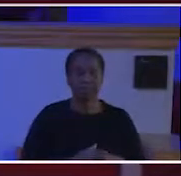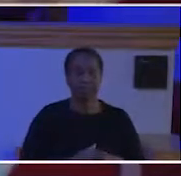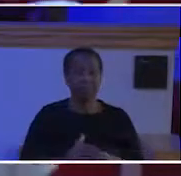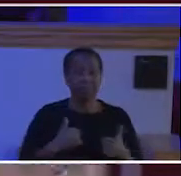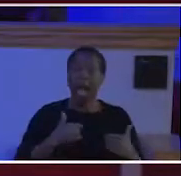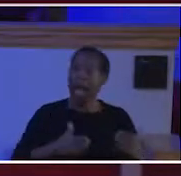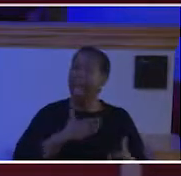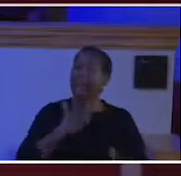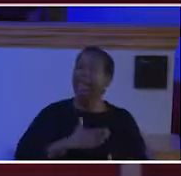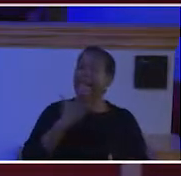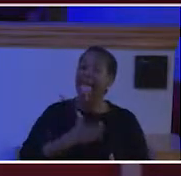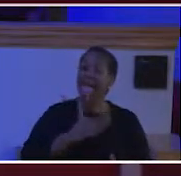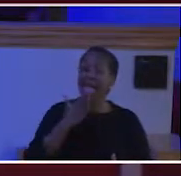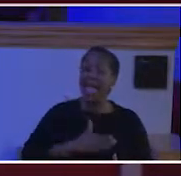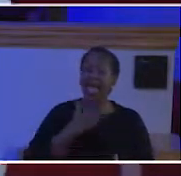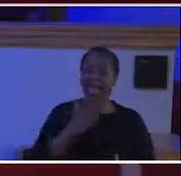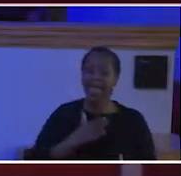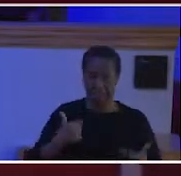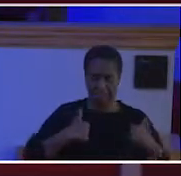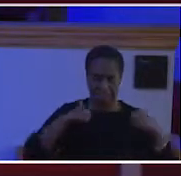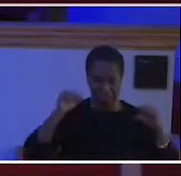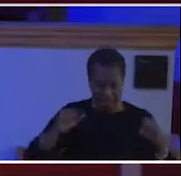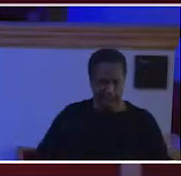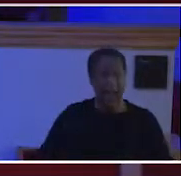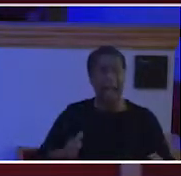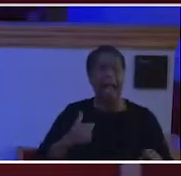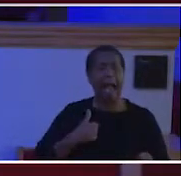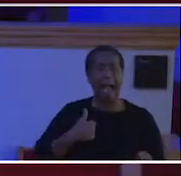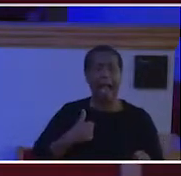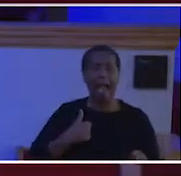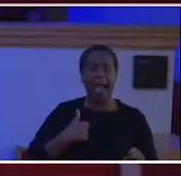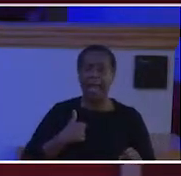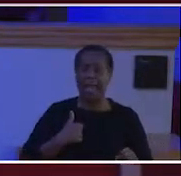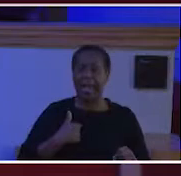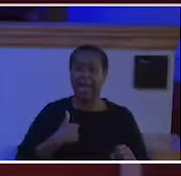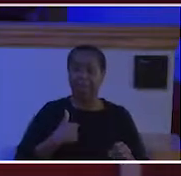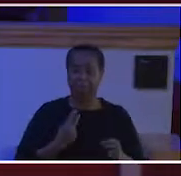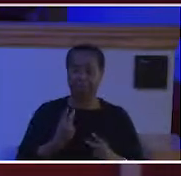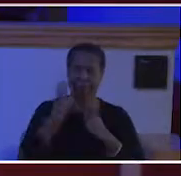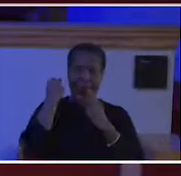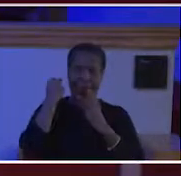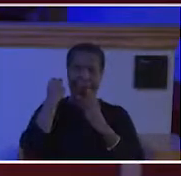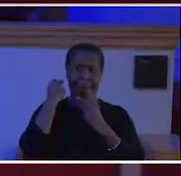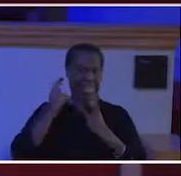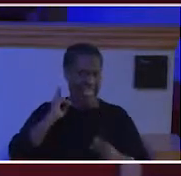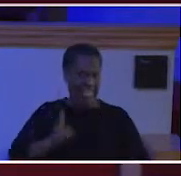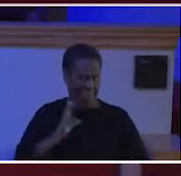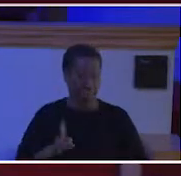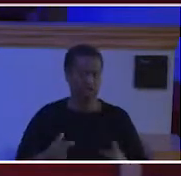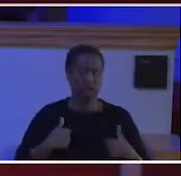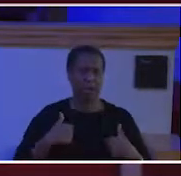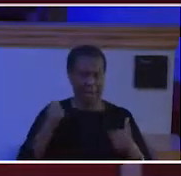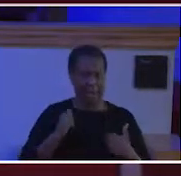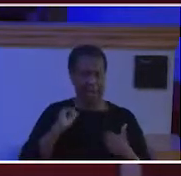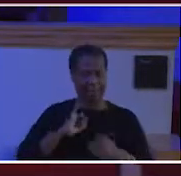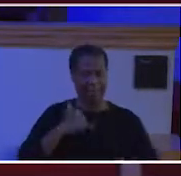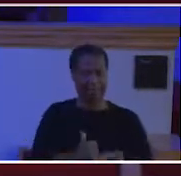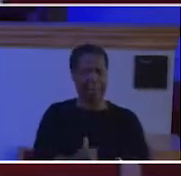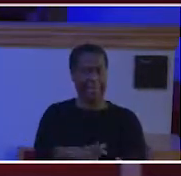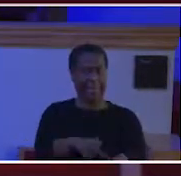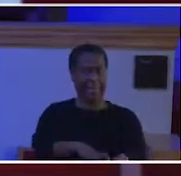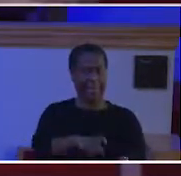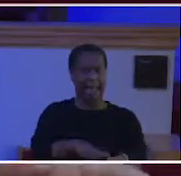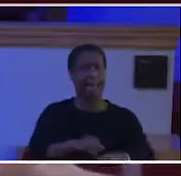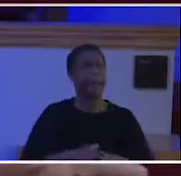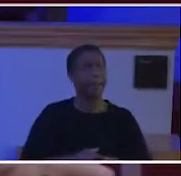I'm glad that I can now delineate history. I can mark time